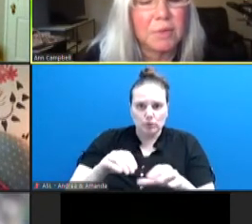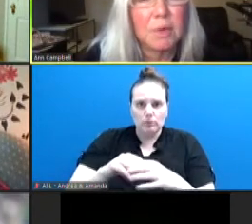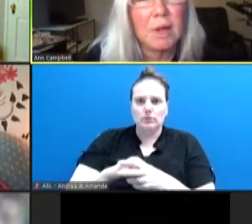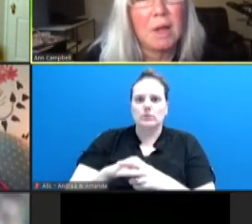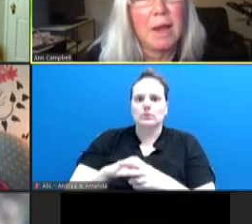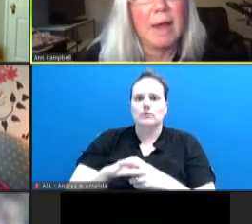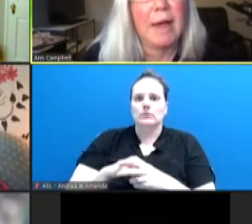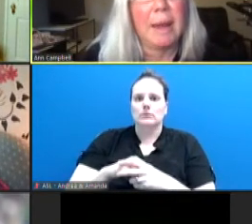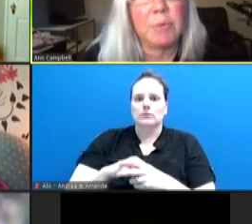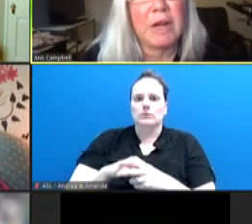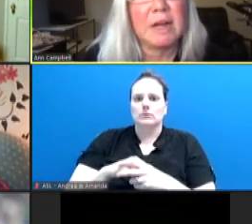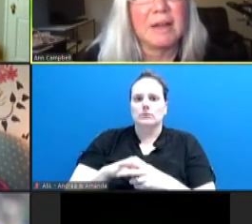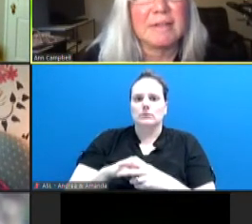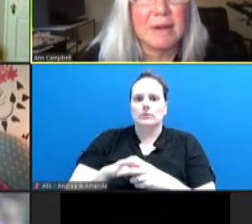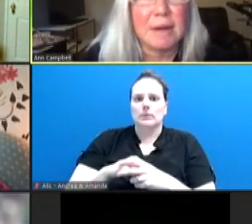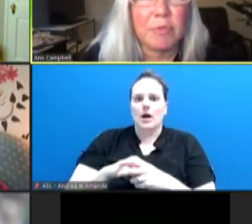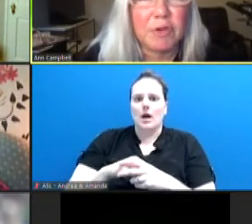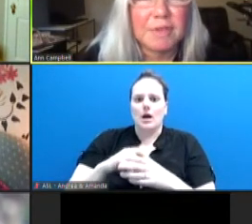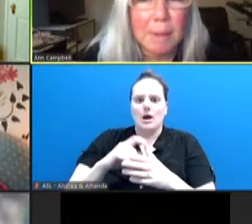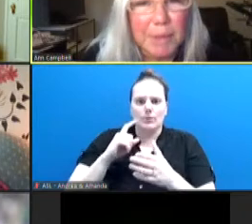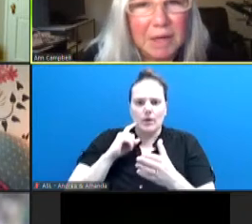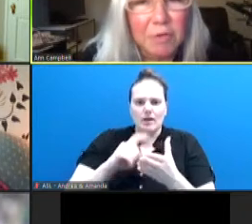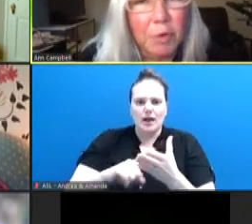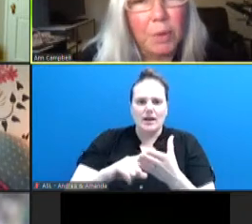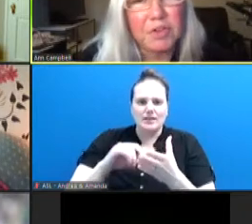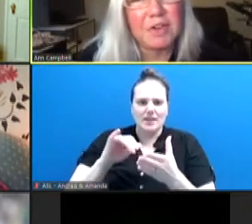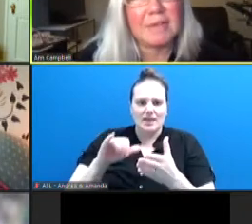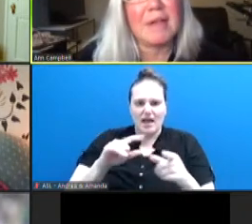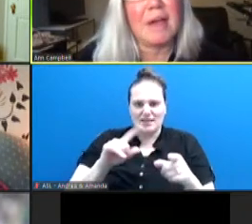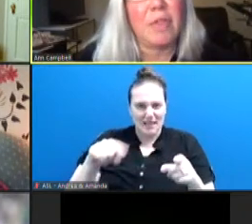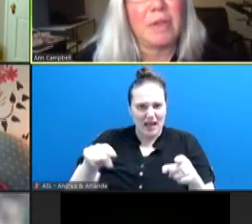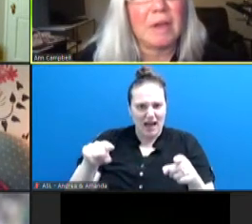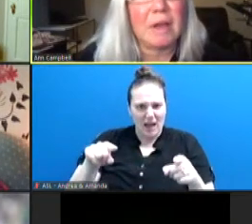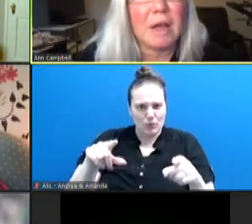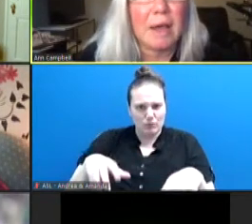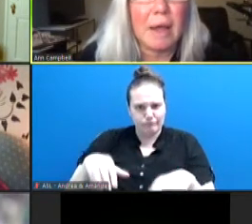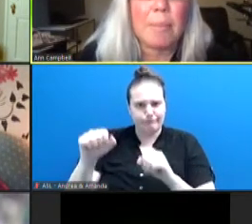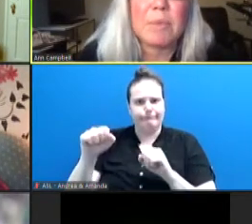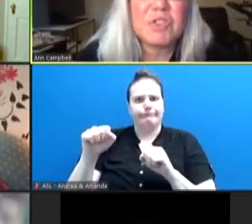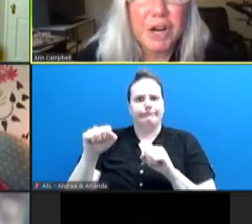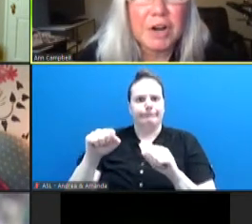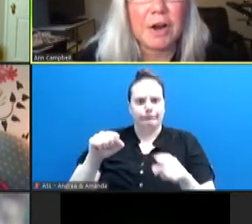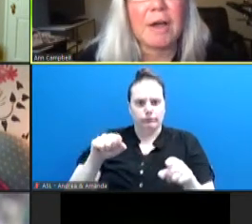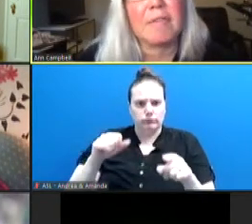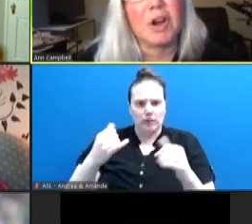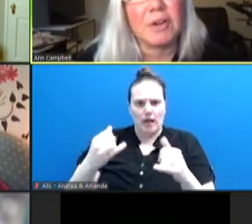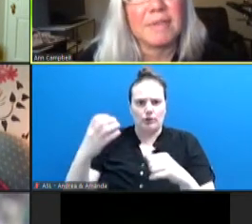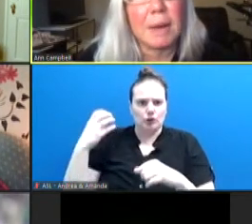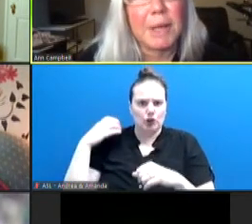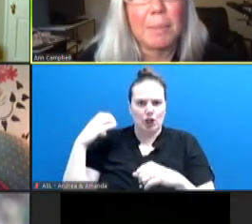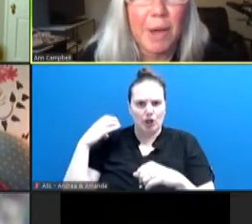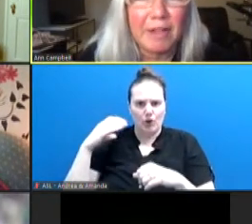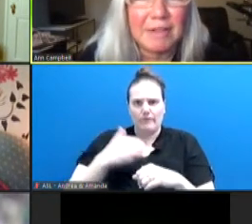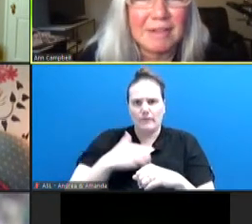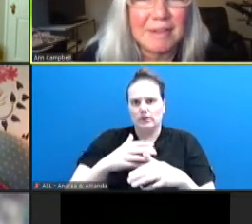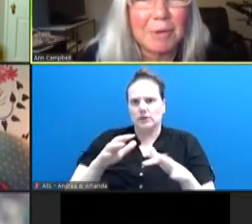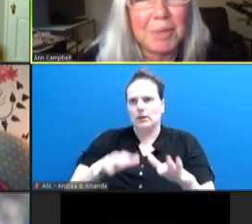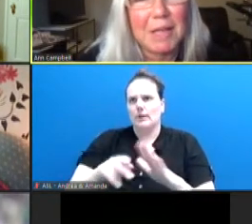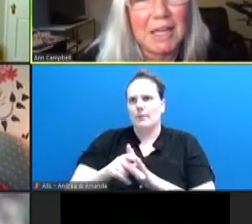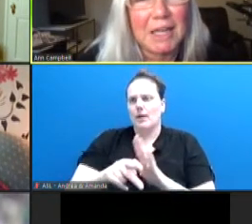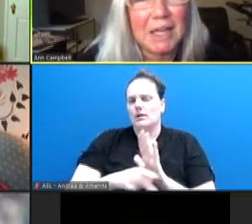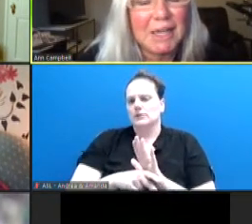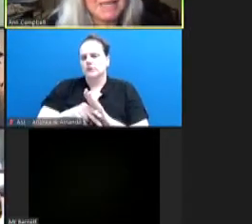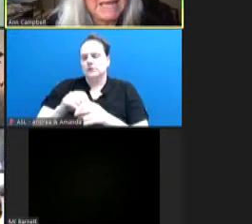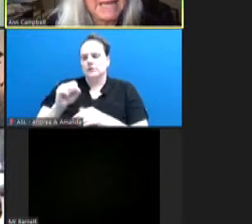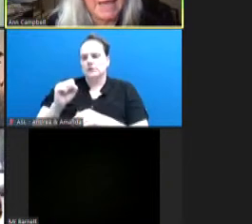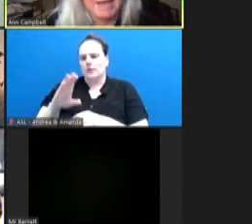to recognize Zainab for stepping forward. She is now the chair of our settlement and policy